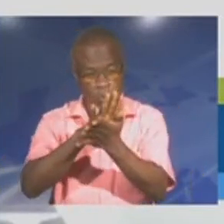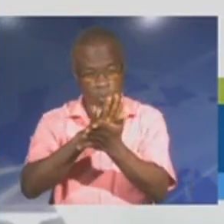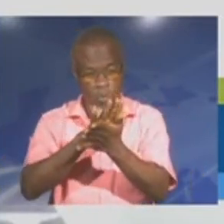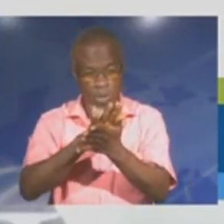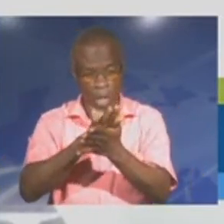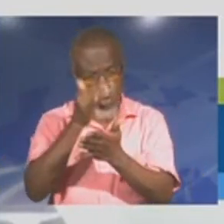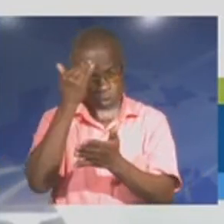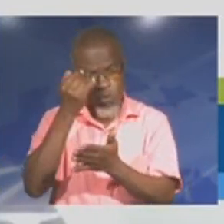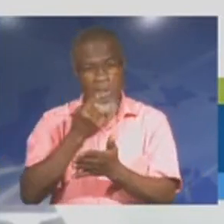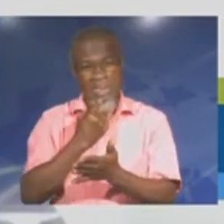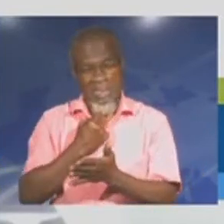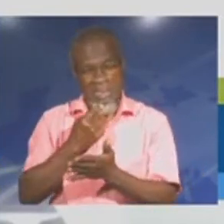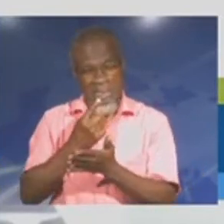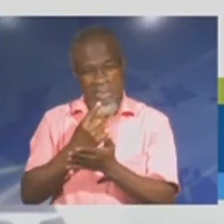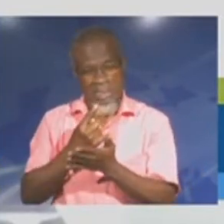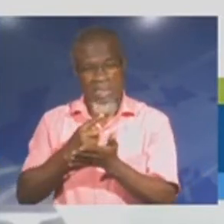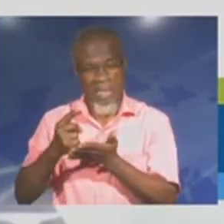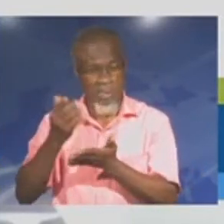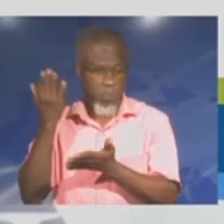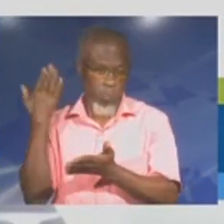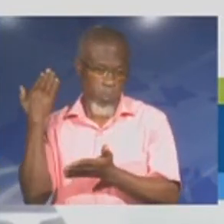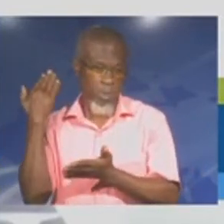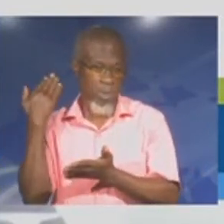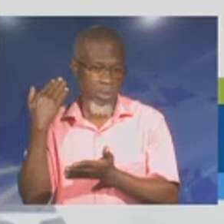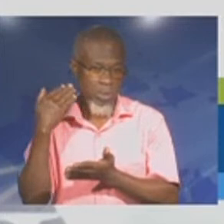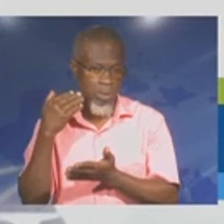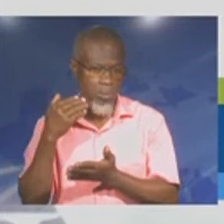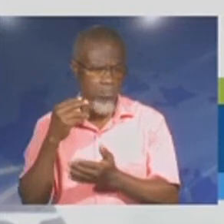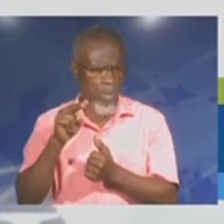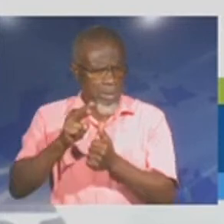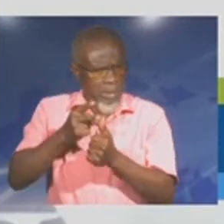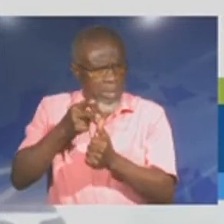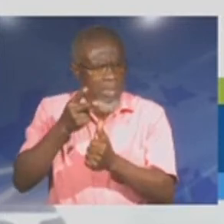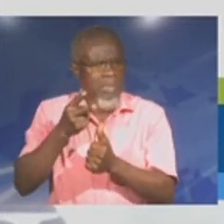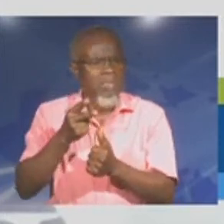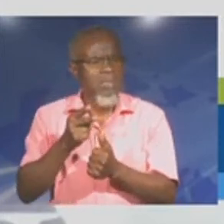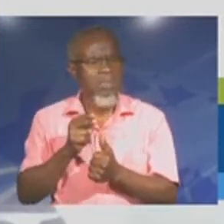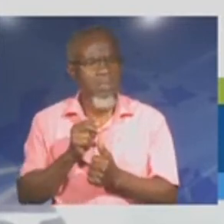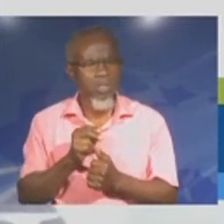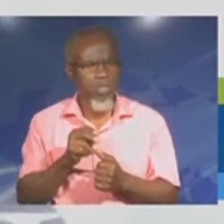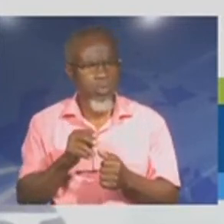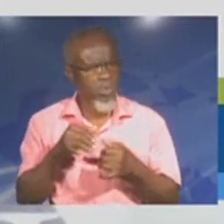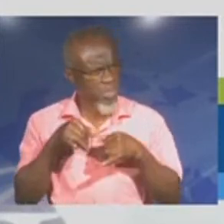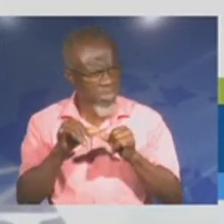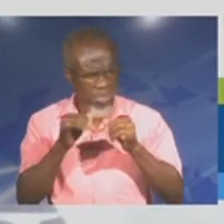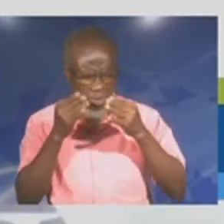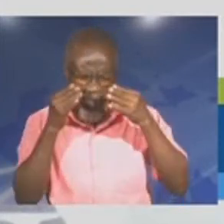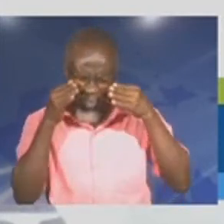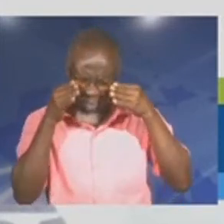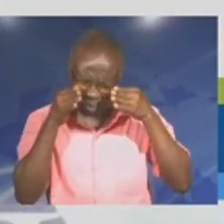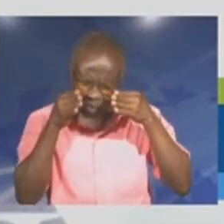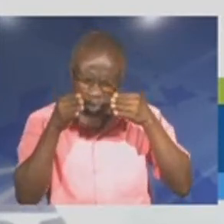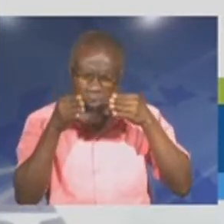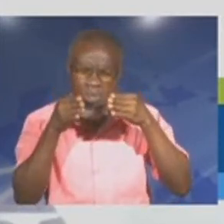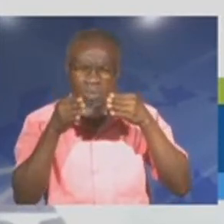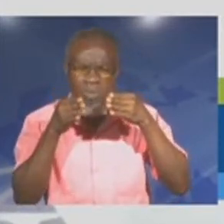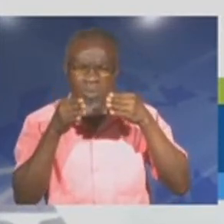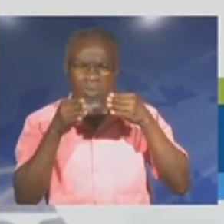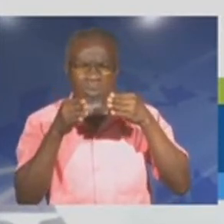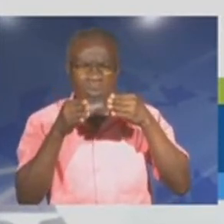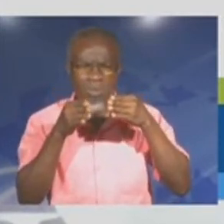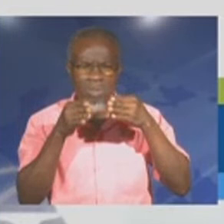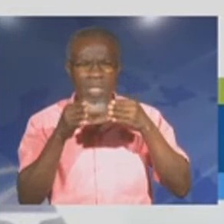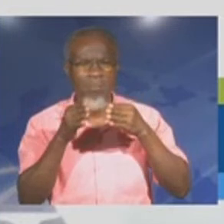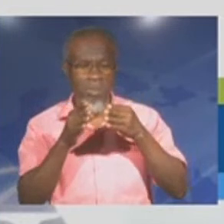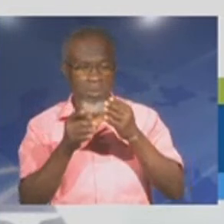one last week. And secondly, Minister, are we still pursuing that whole digital vaccination card thing? I know